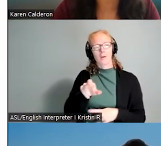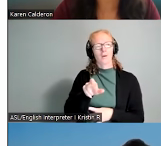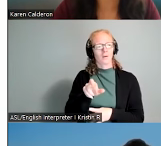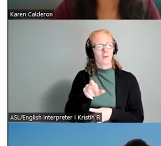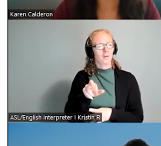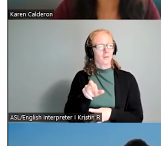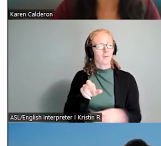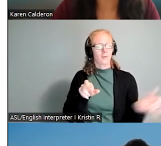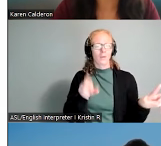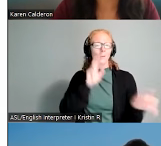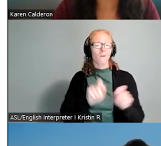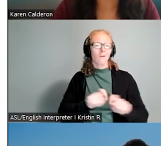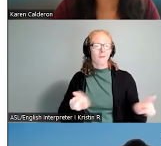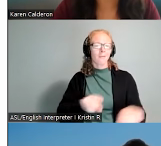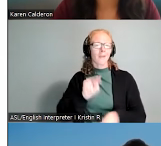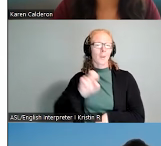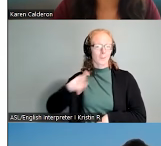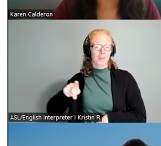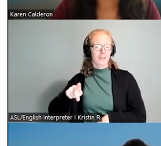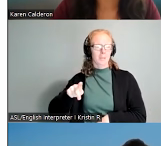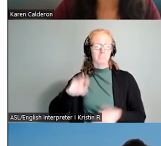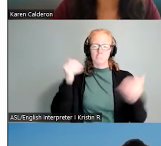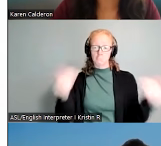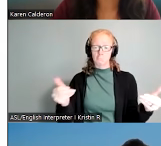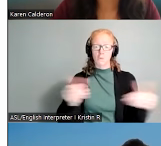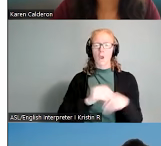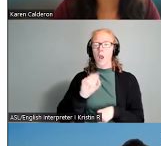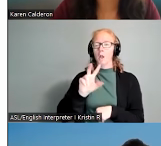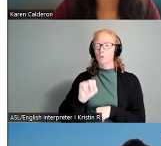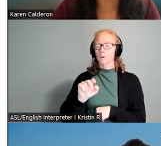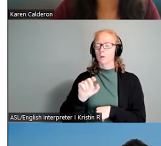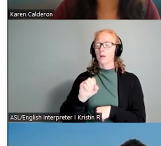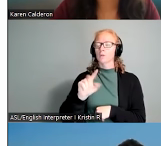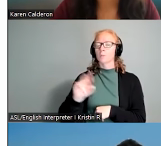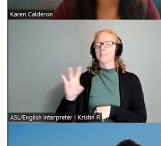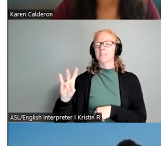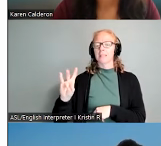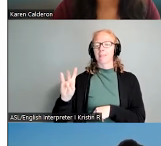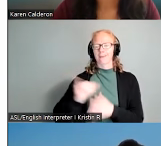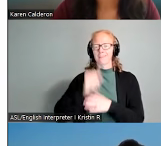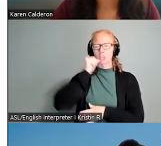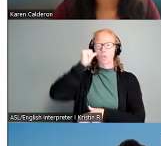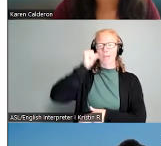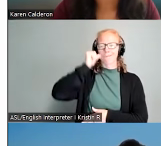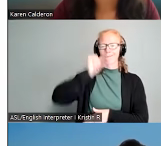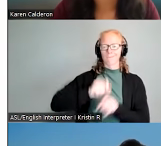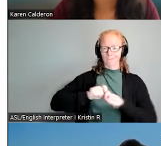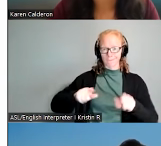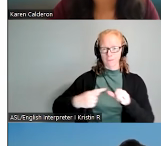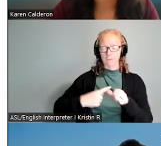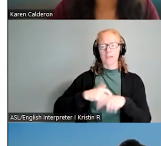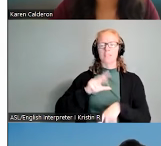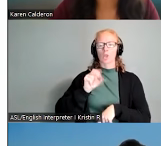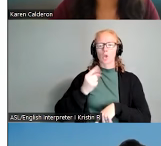authorization to release the NOP for October 17th, which was yesterday. So that began our